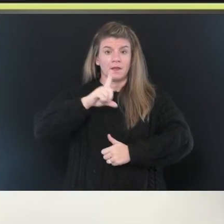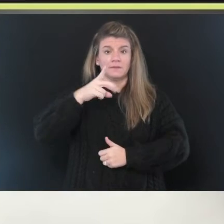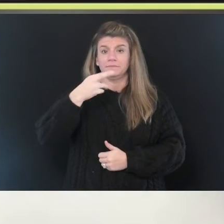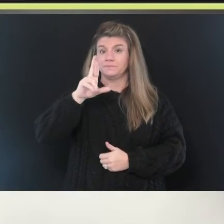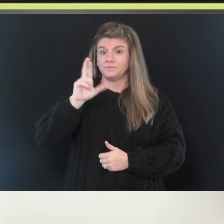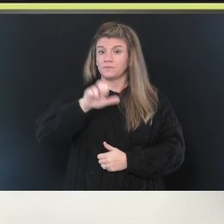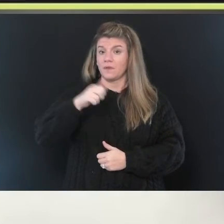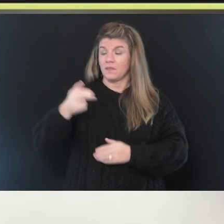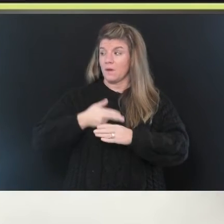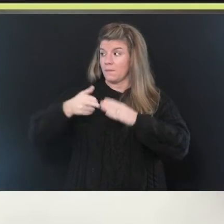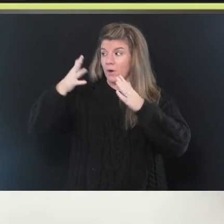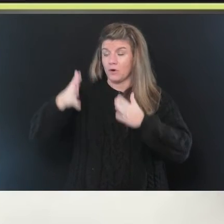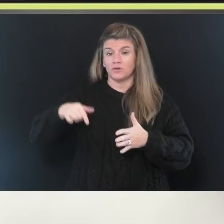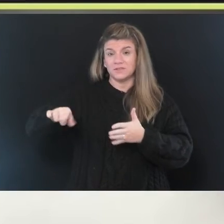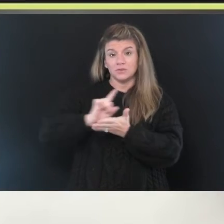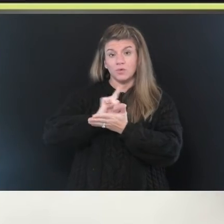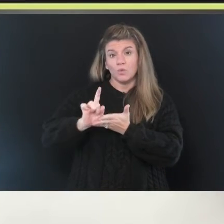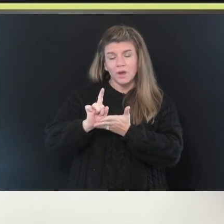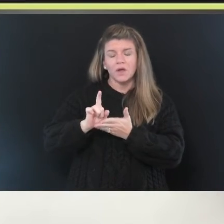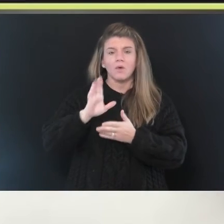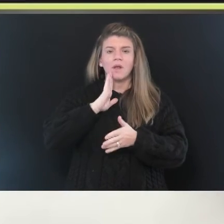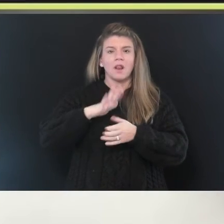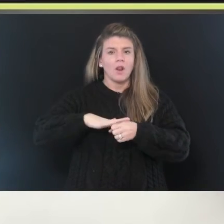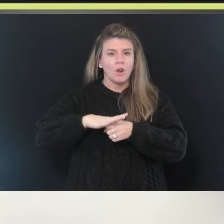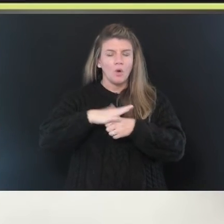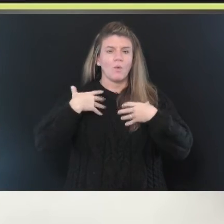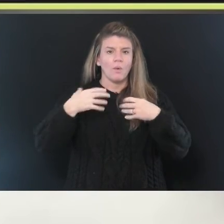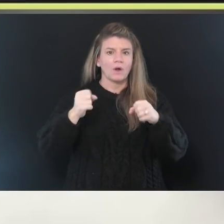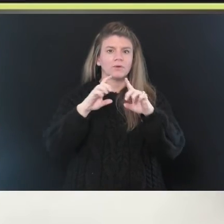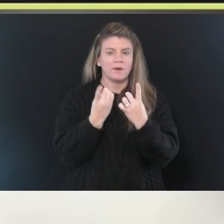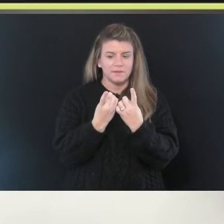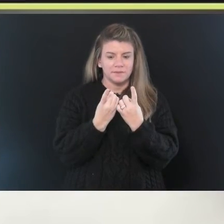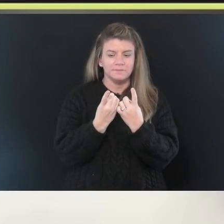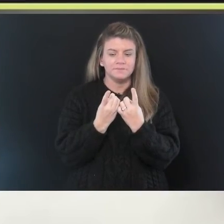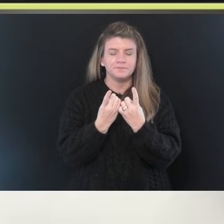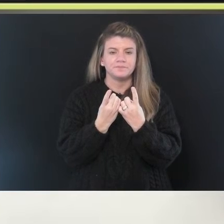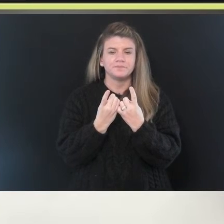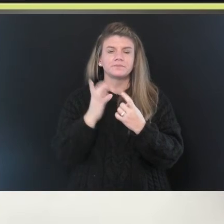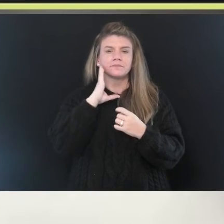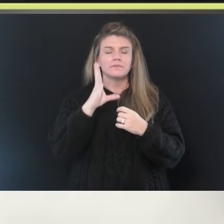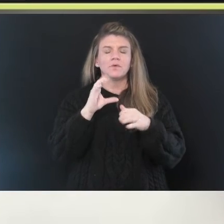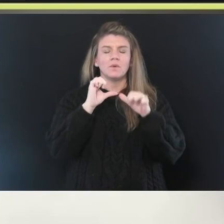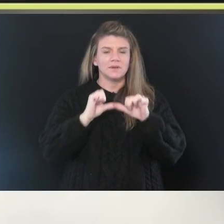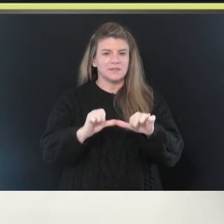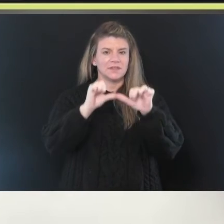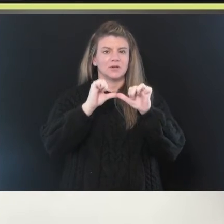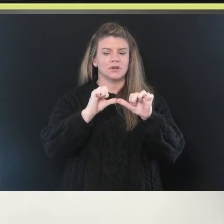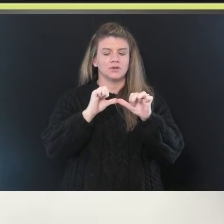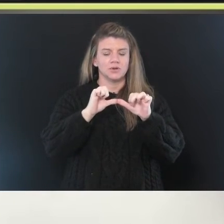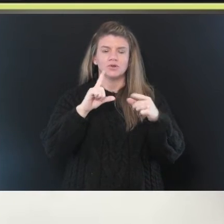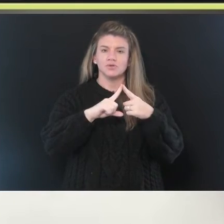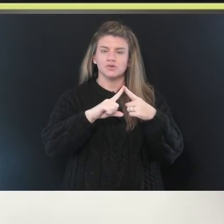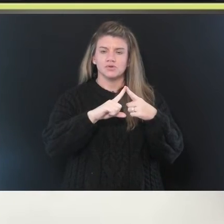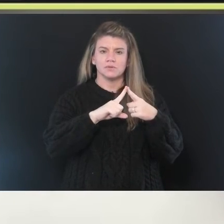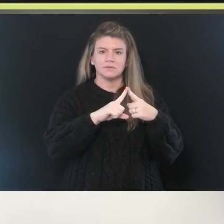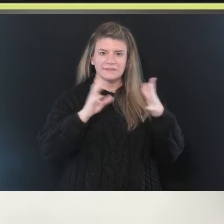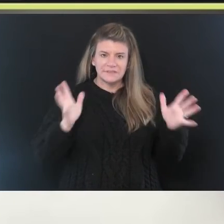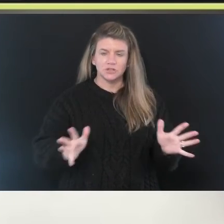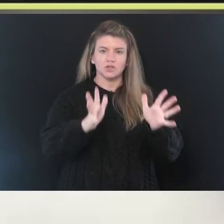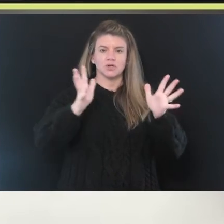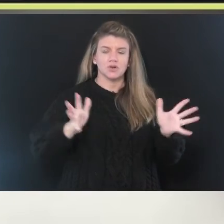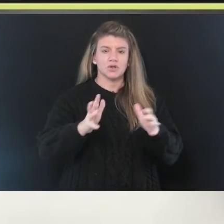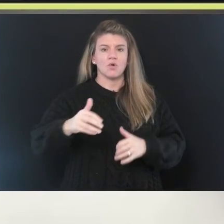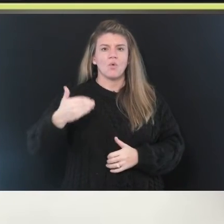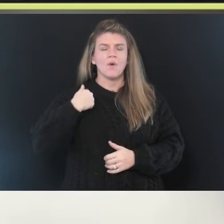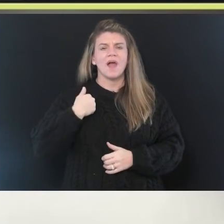partners through this week as local health departments, and we will continue to press through. We